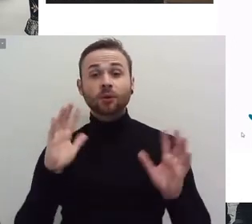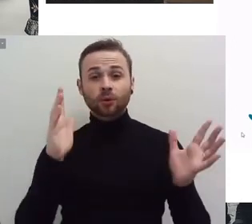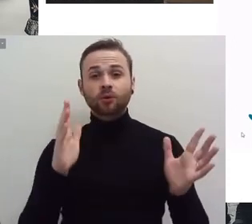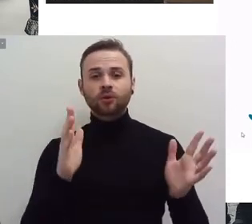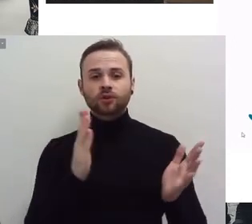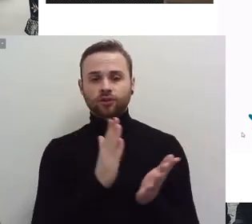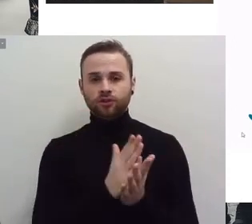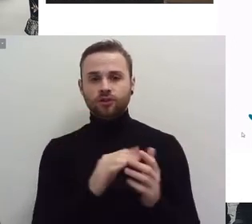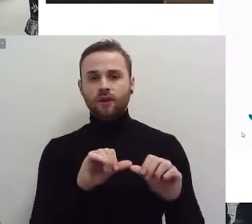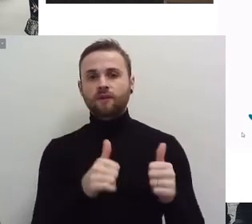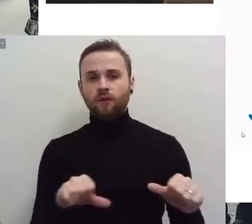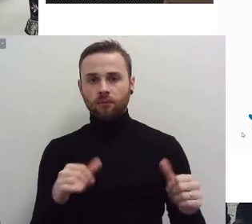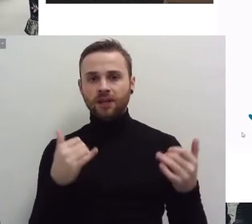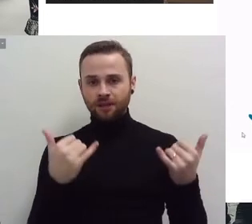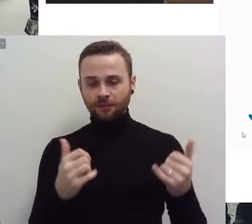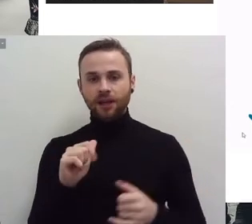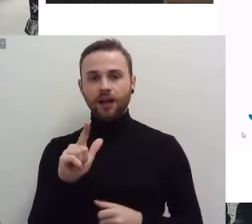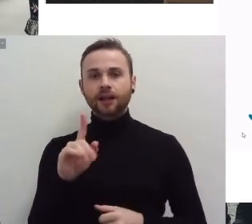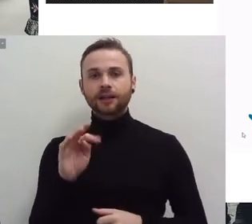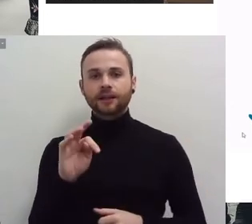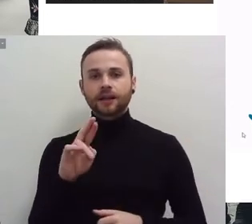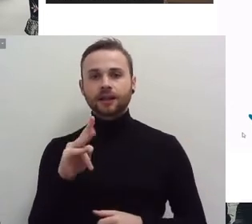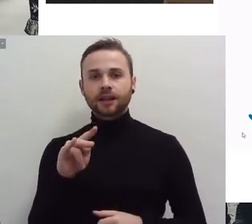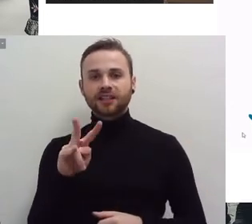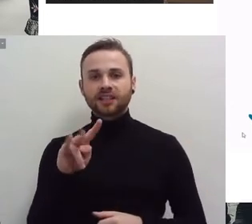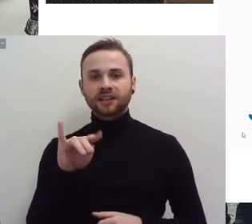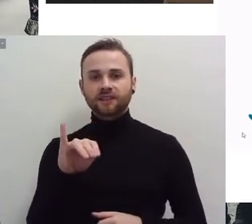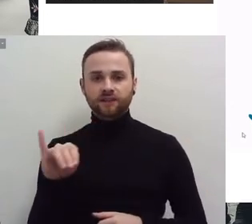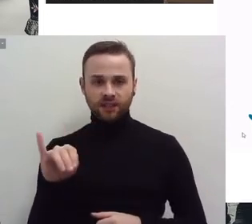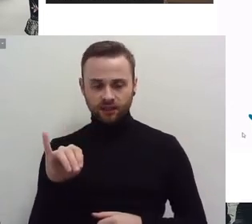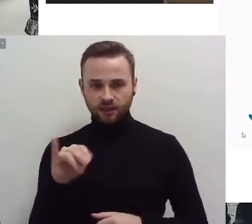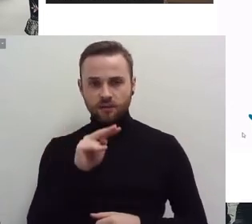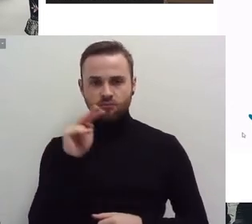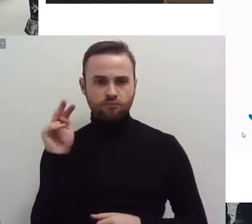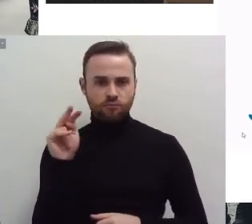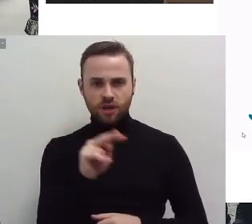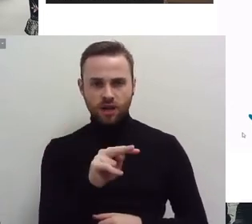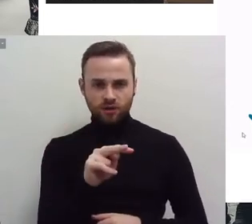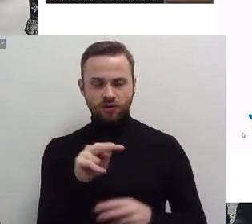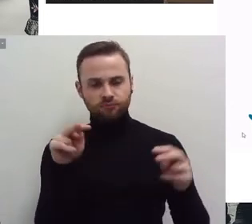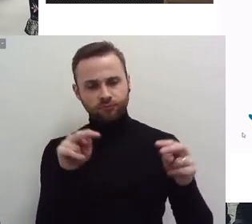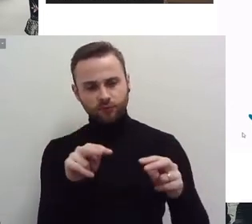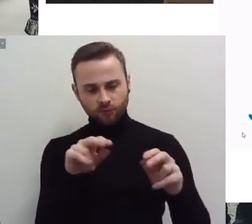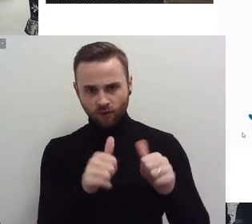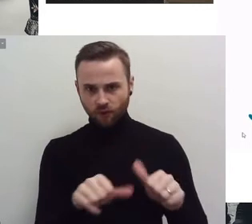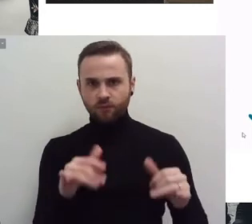a concerning trend of teenage emergency placements growing.